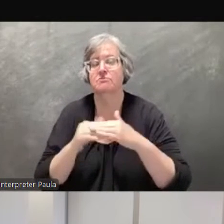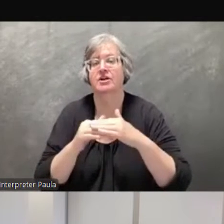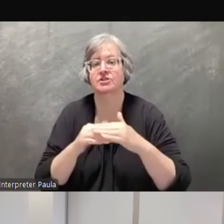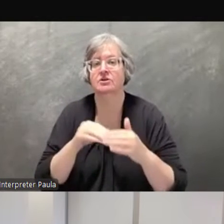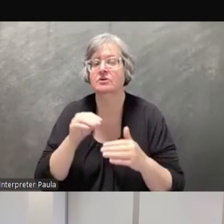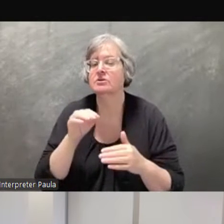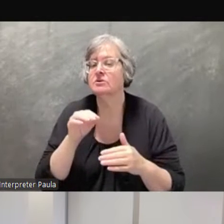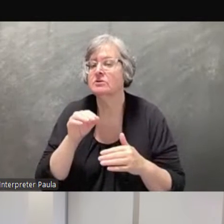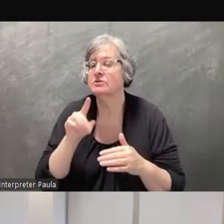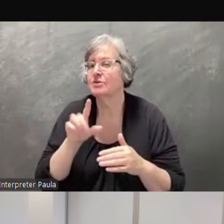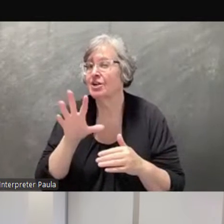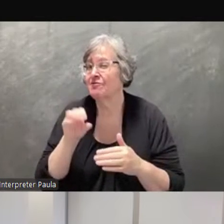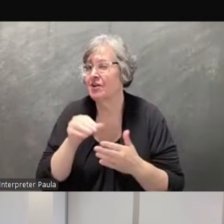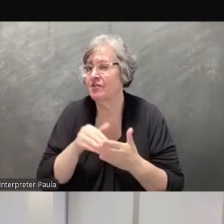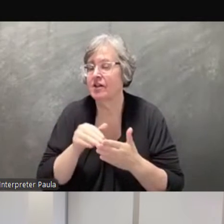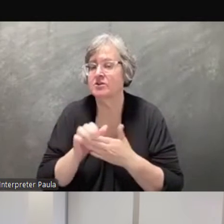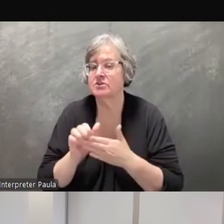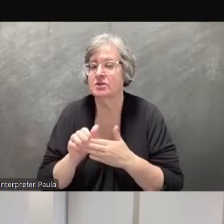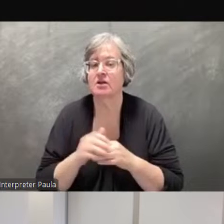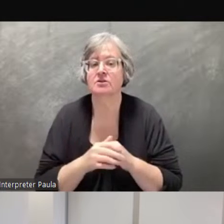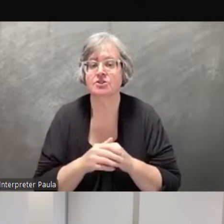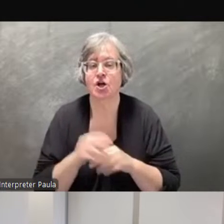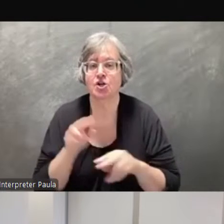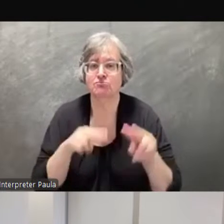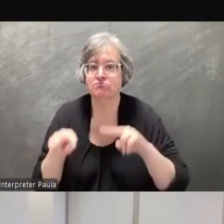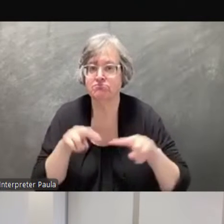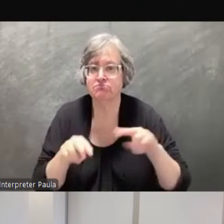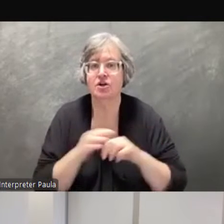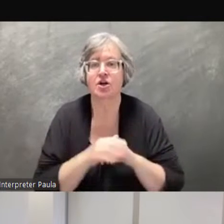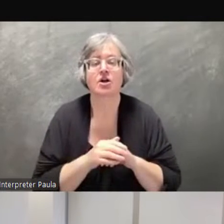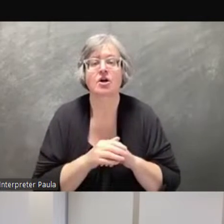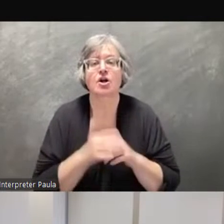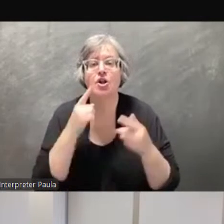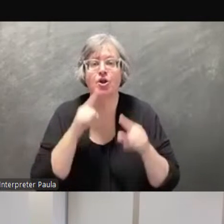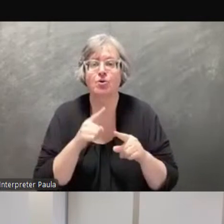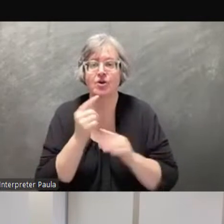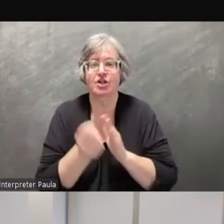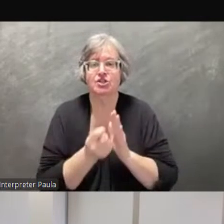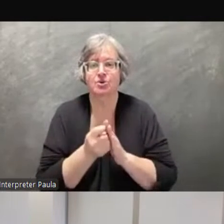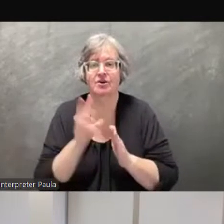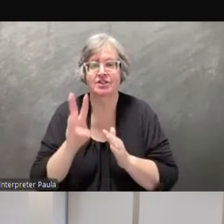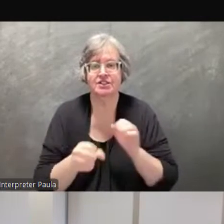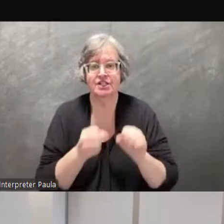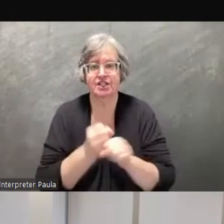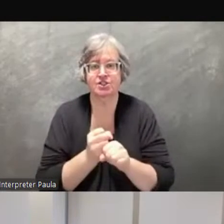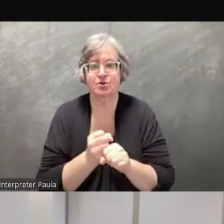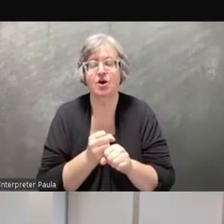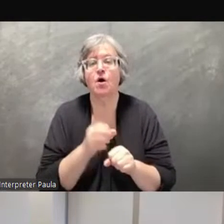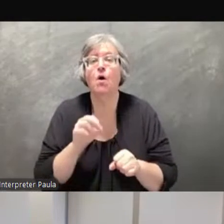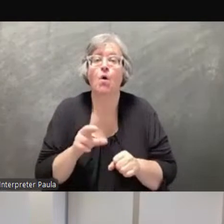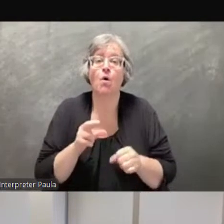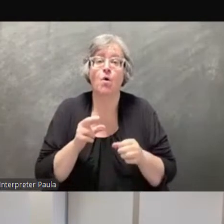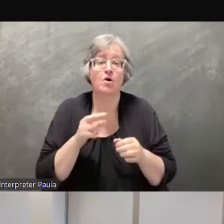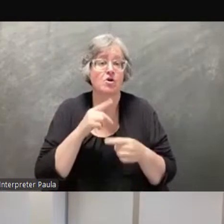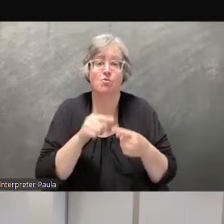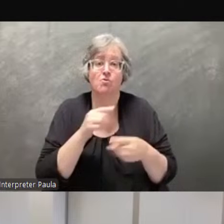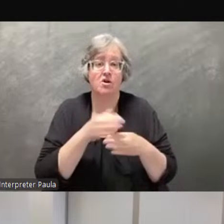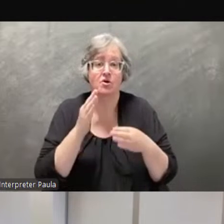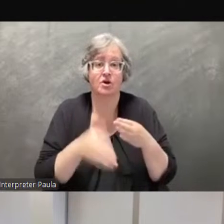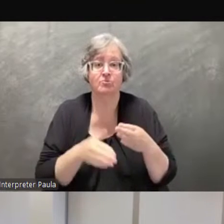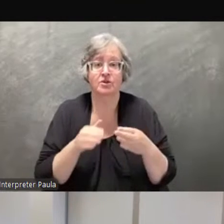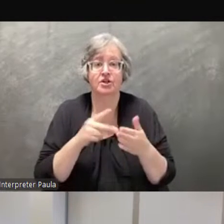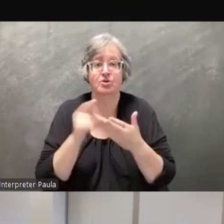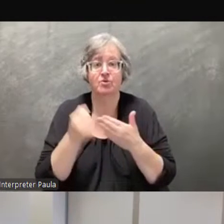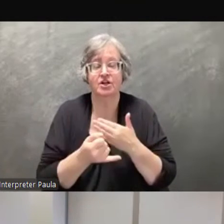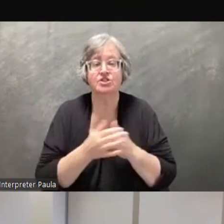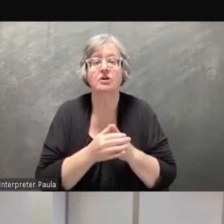work required to evaluate and monitor. The agreement term is 6 years or upon completion of the project, whichever is sooner. Be